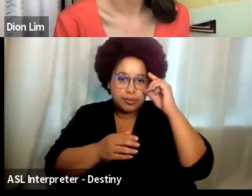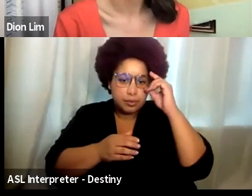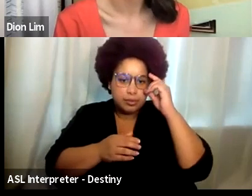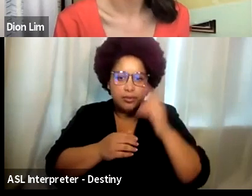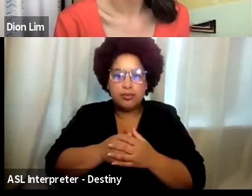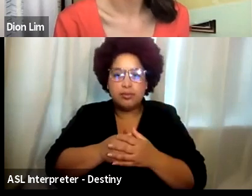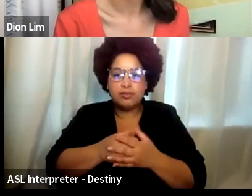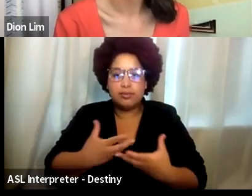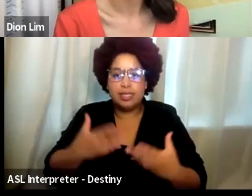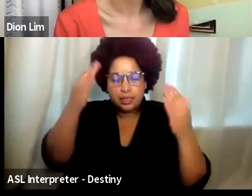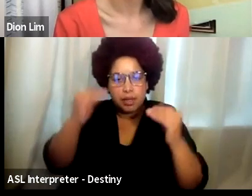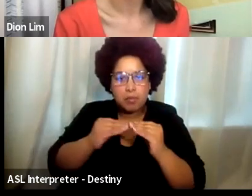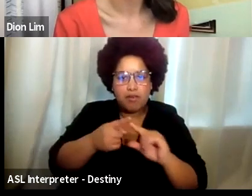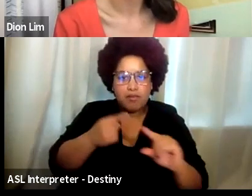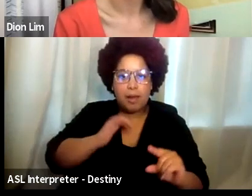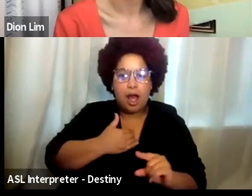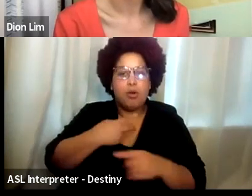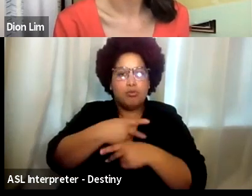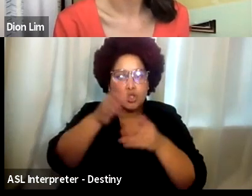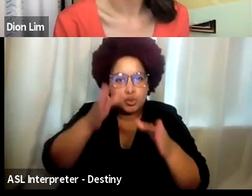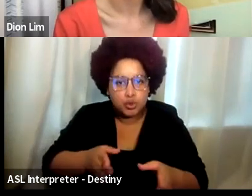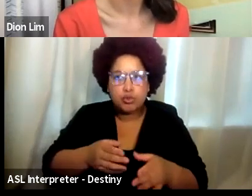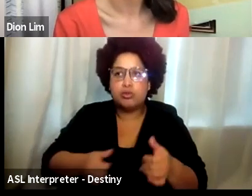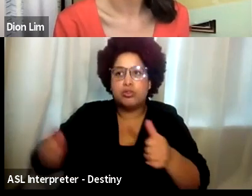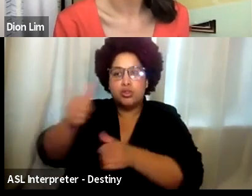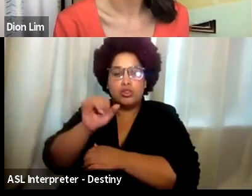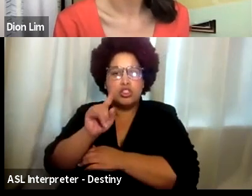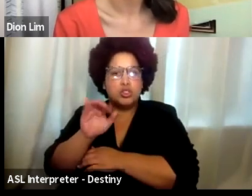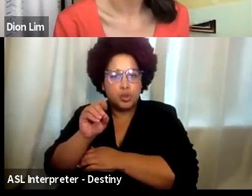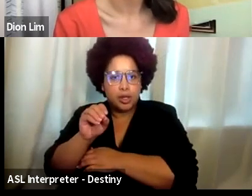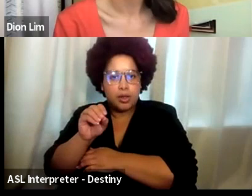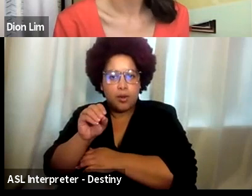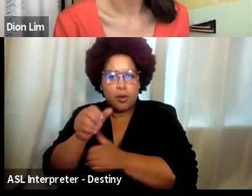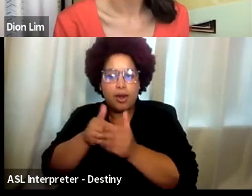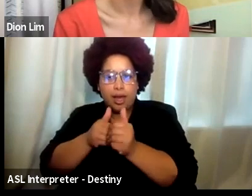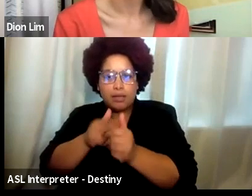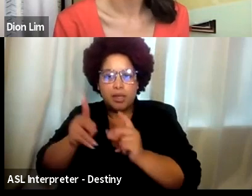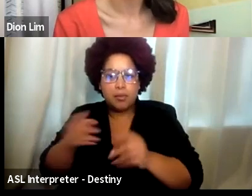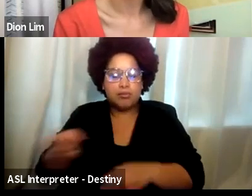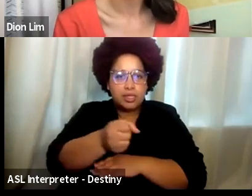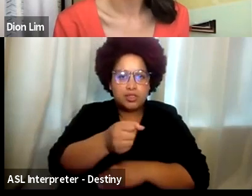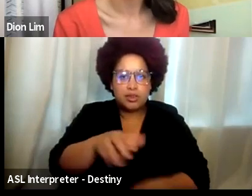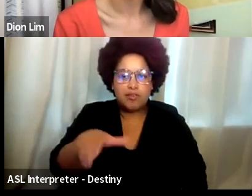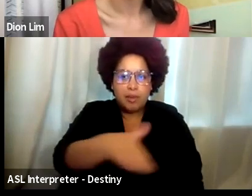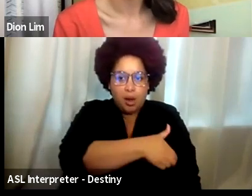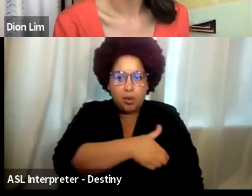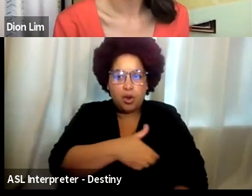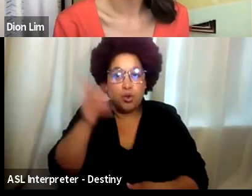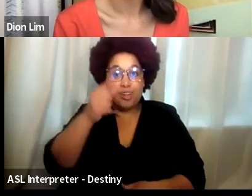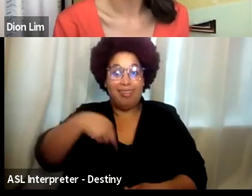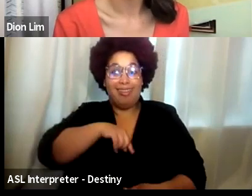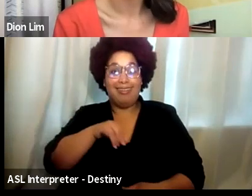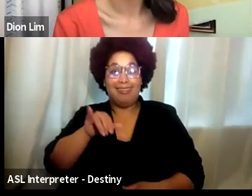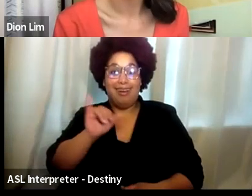to expect more from our producers and our studio heads, and we put more people in positions of power who look like us.